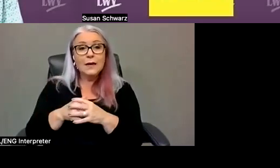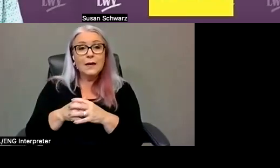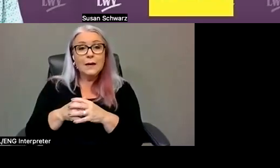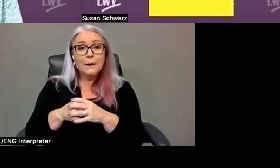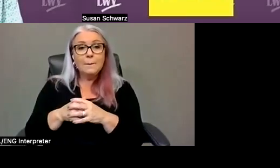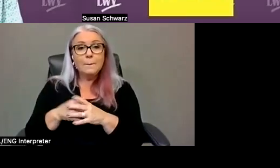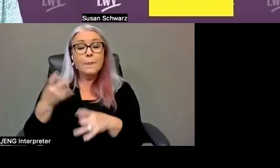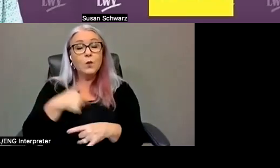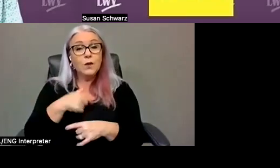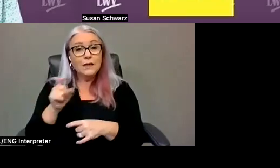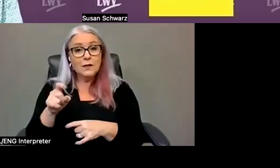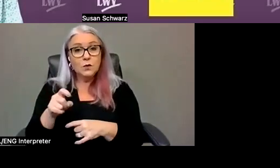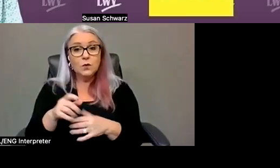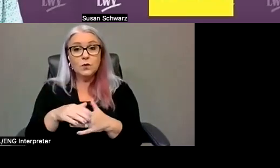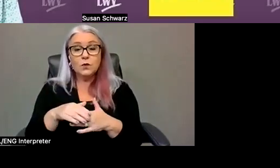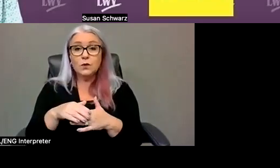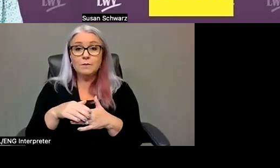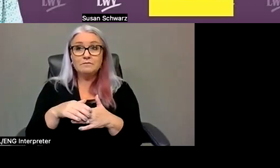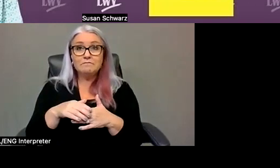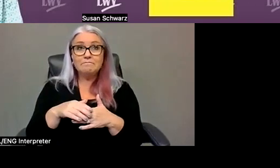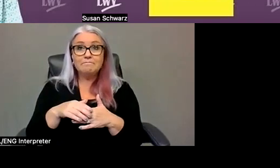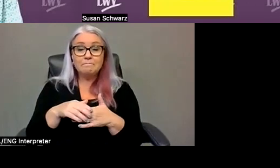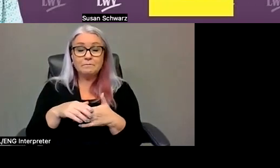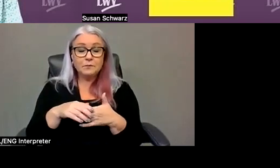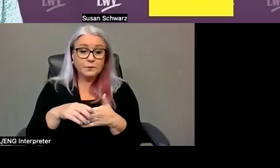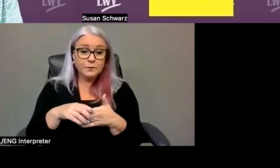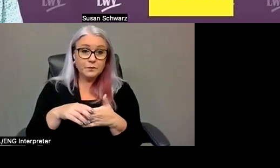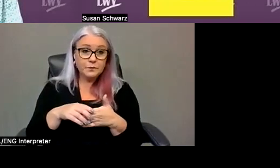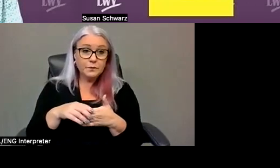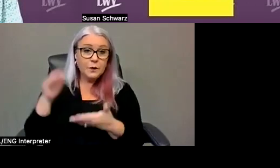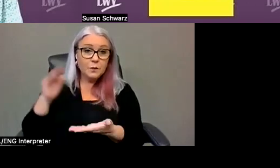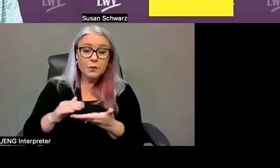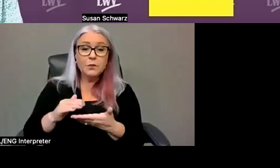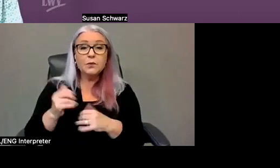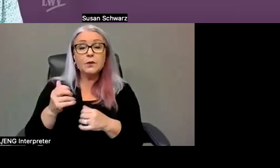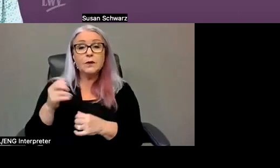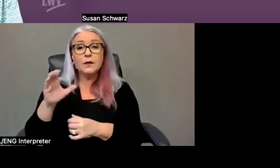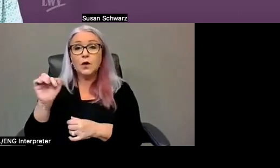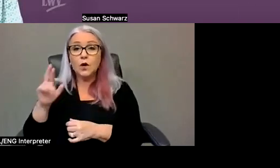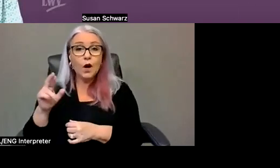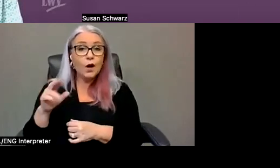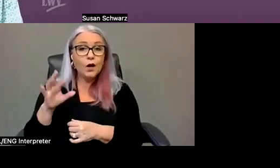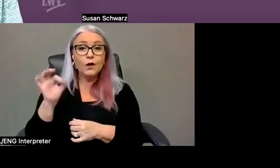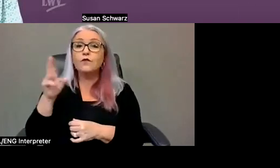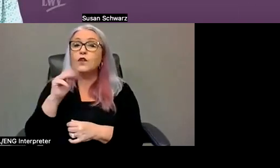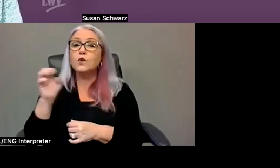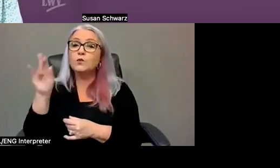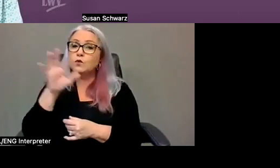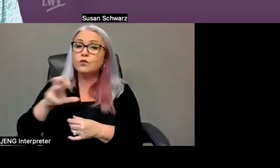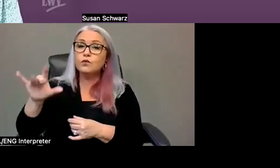we need to cut down the amount of car fumes and encourage bike use.